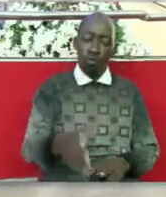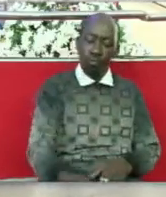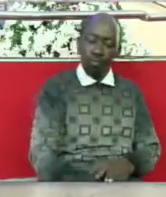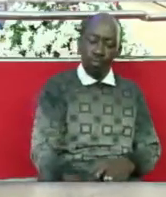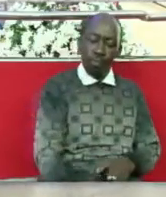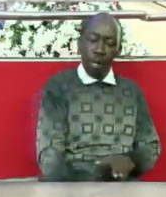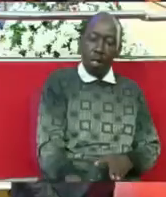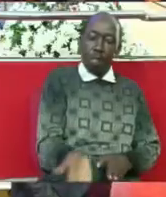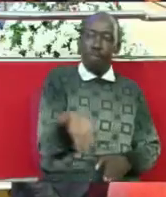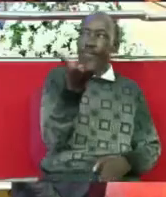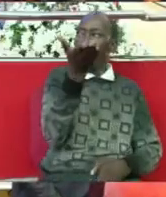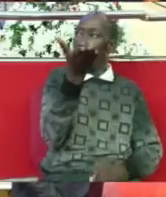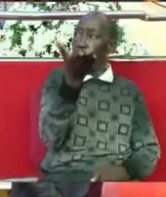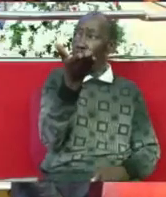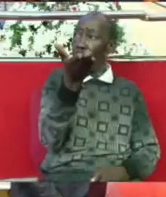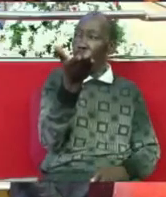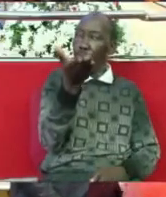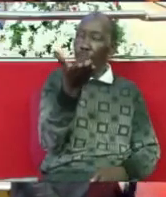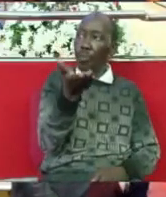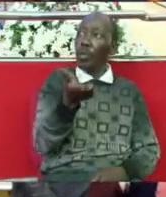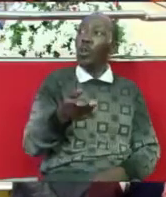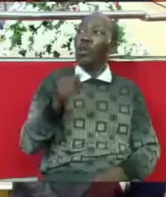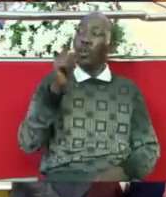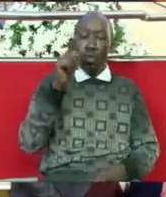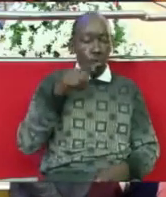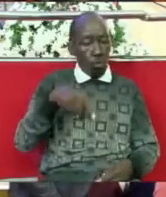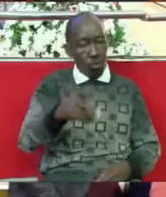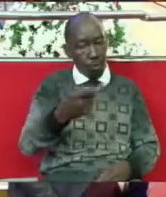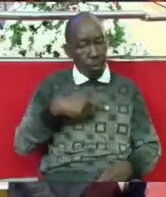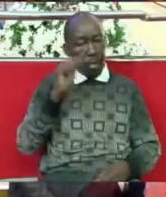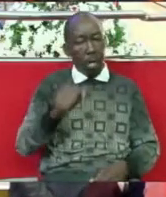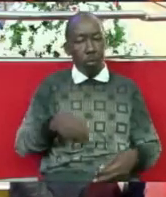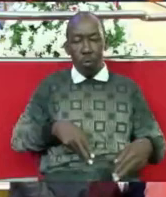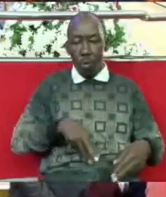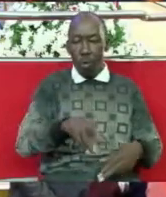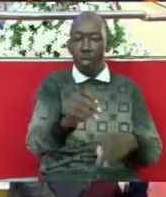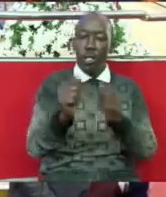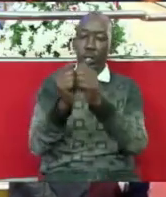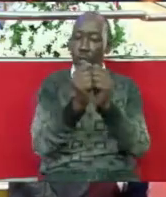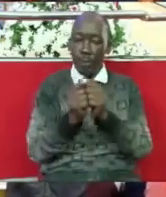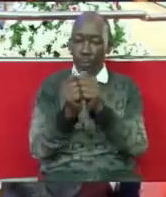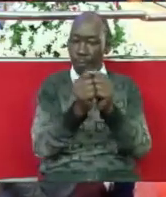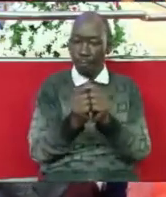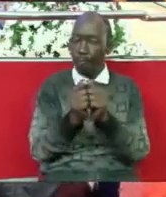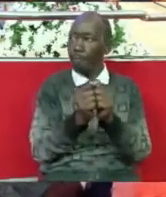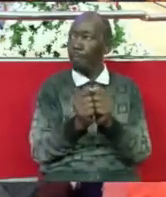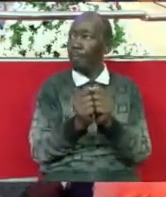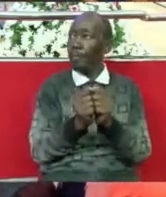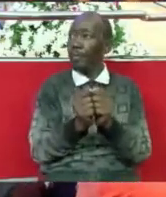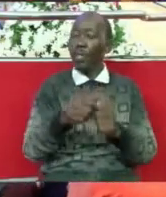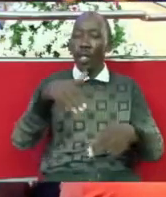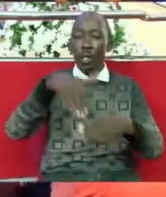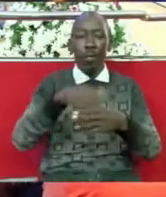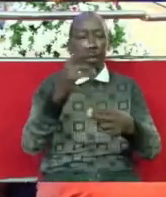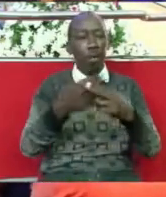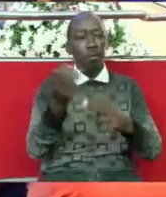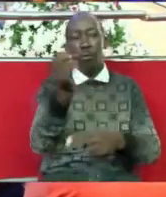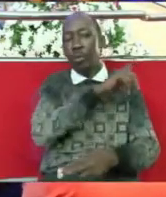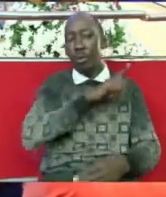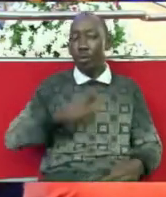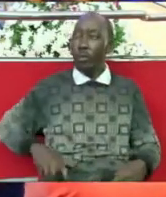So that we can walk through this with you. In the name of the Lord.